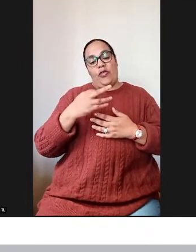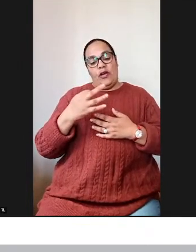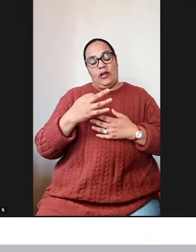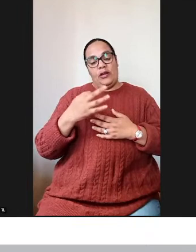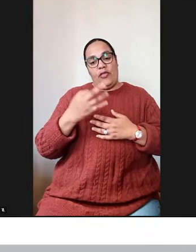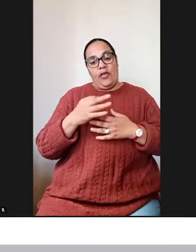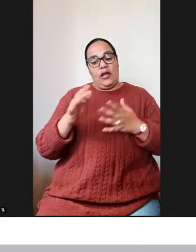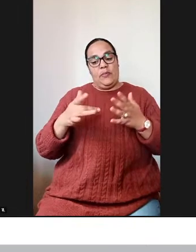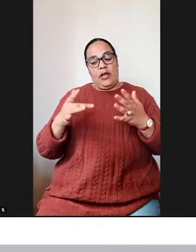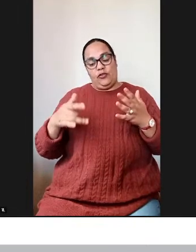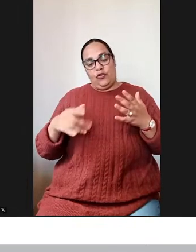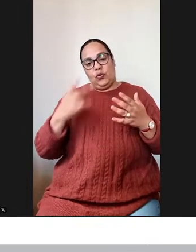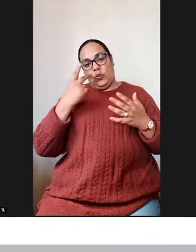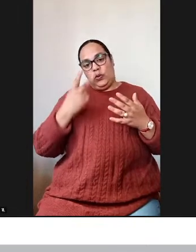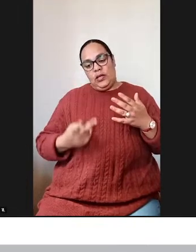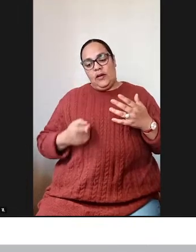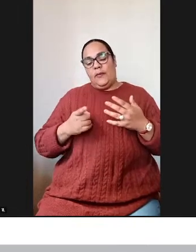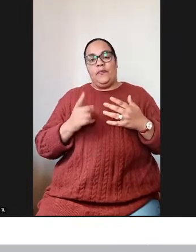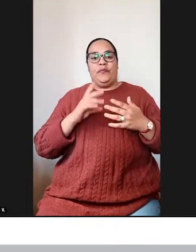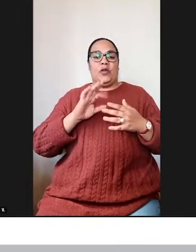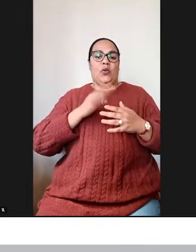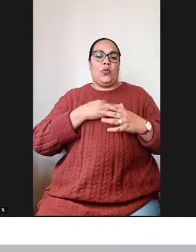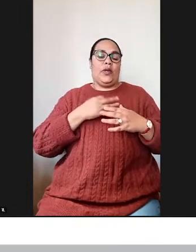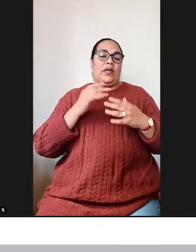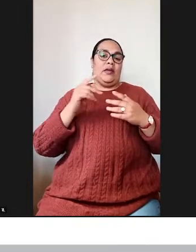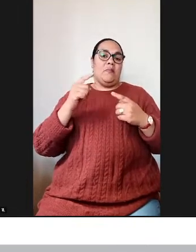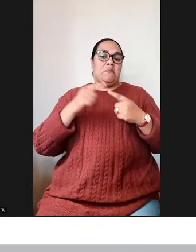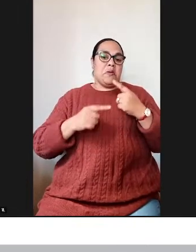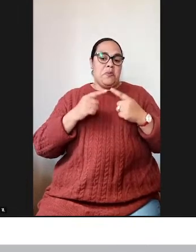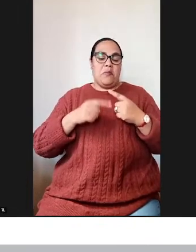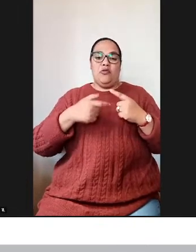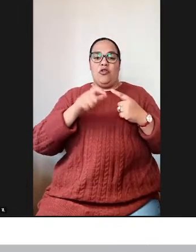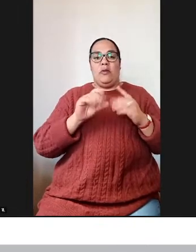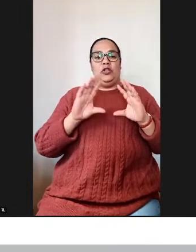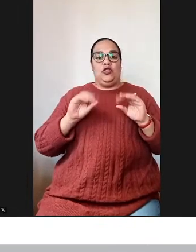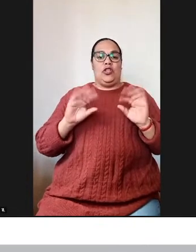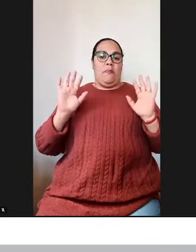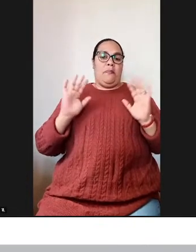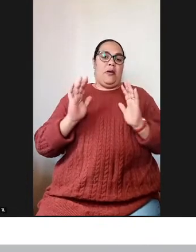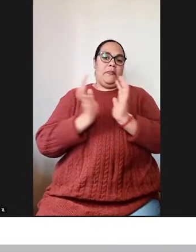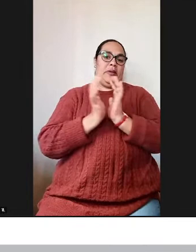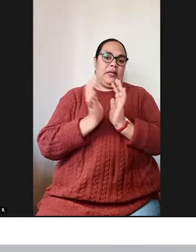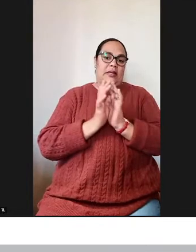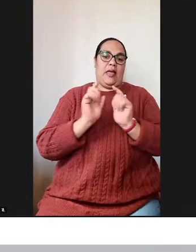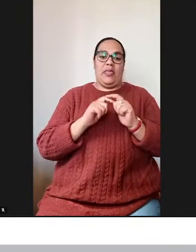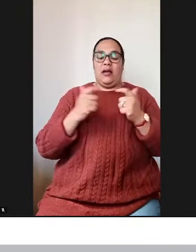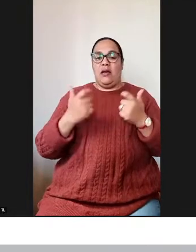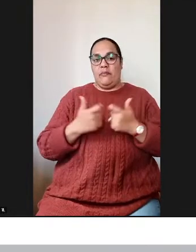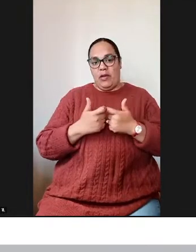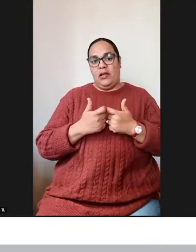page, that due to connectivity issues that the chairperson stopped the meeting. The committee